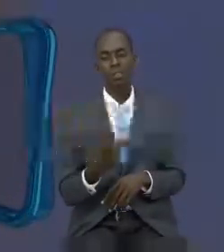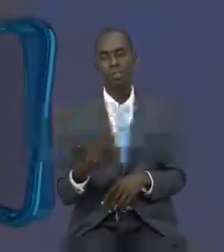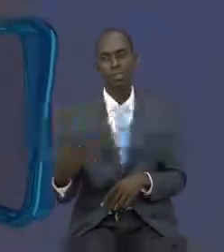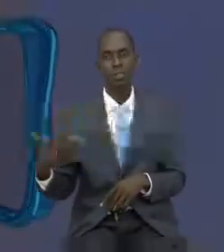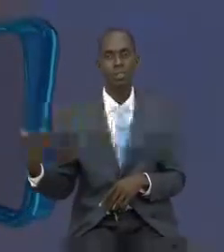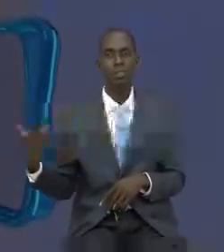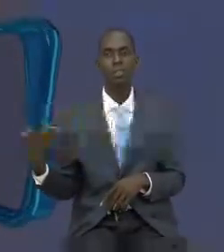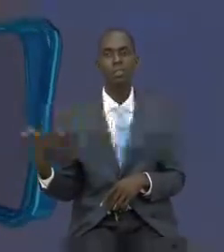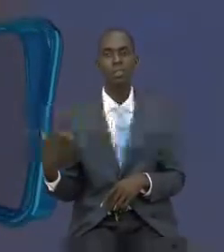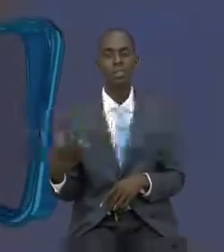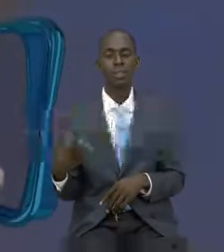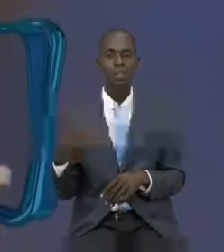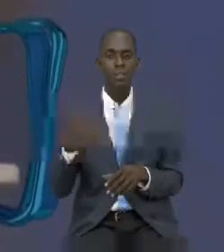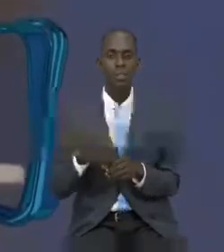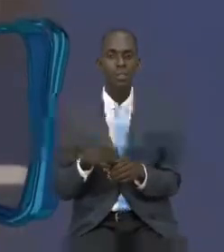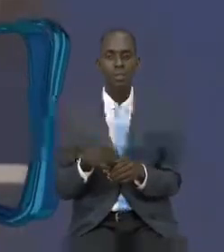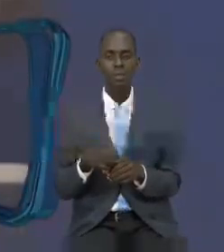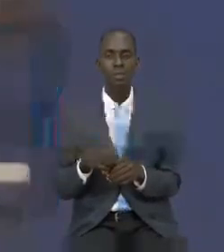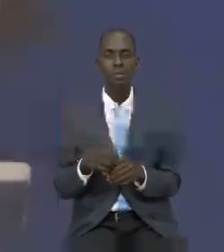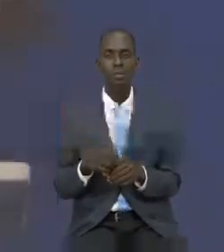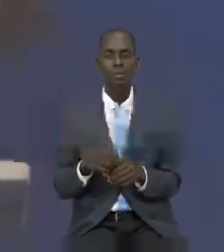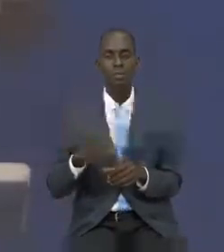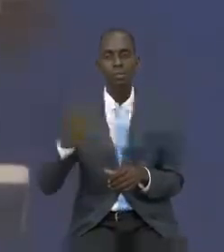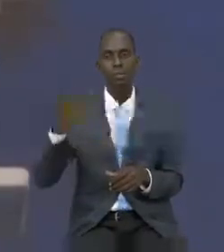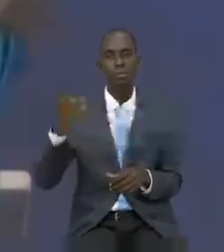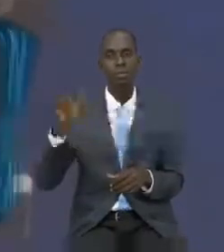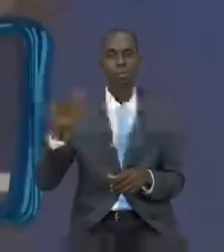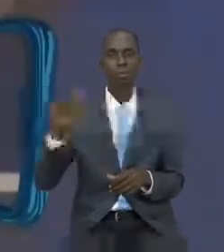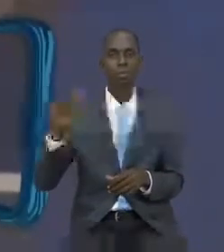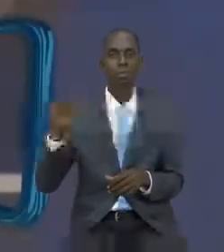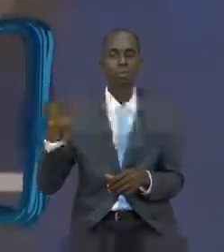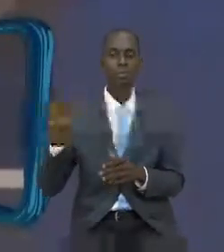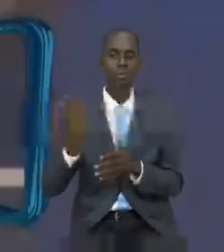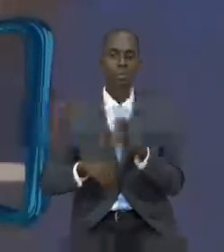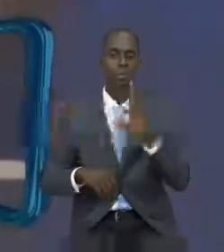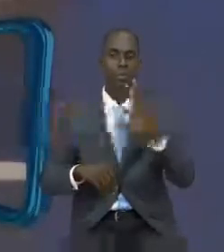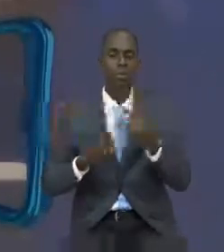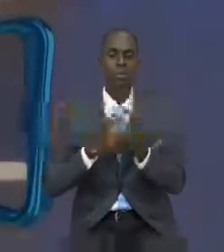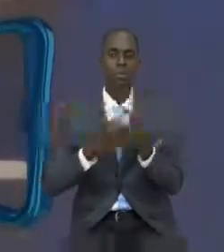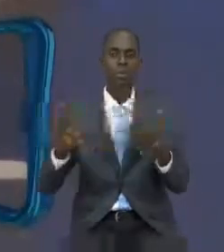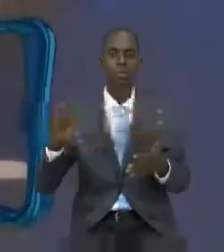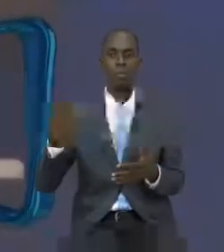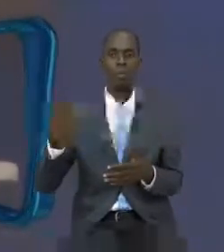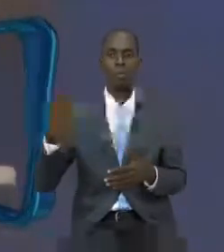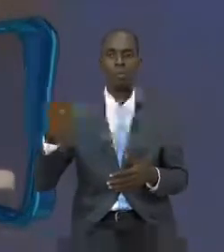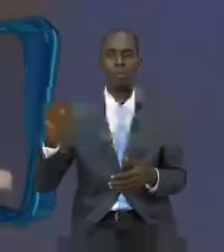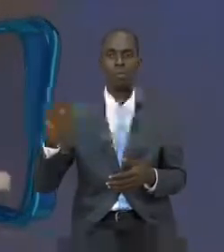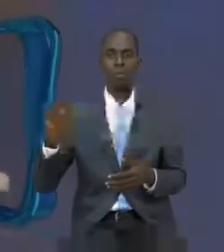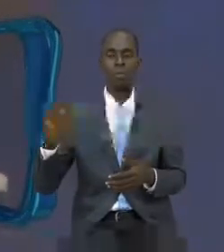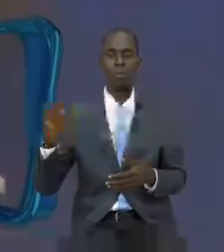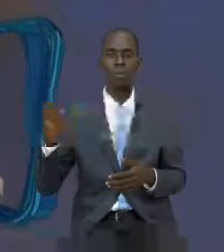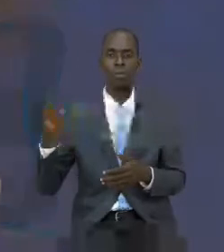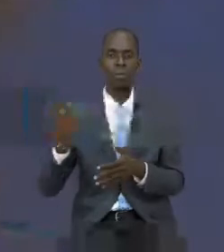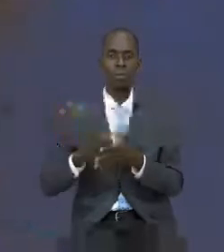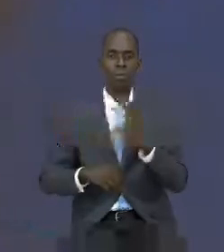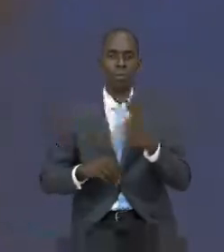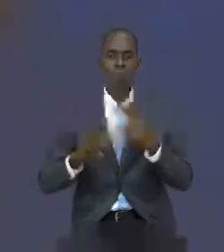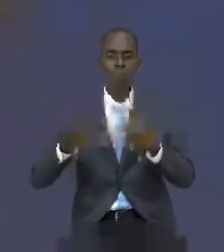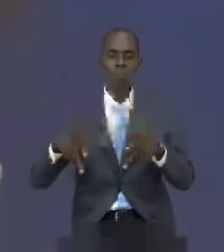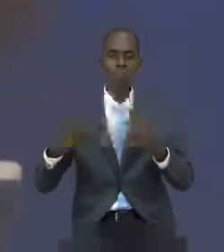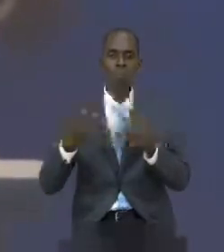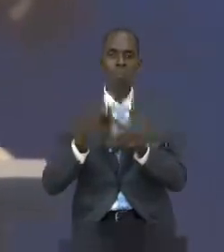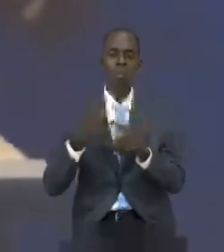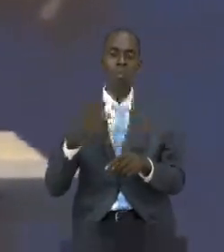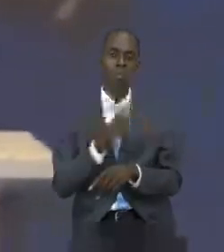Matthew chapter 6. We're reading from verse 11. Supply from the